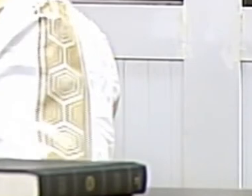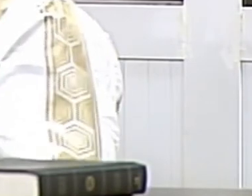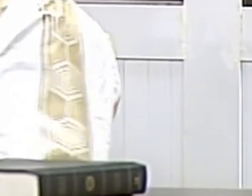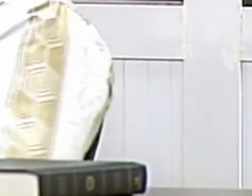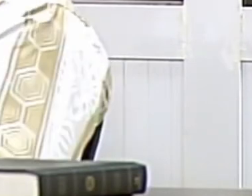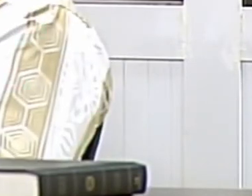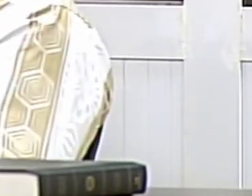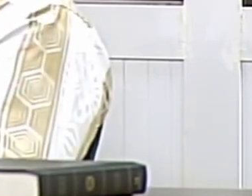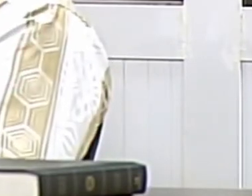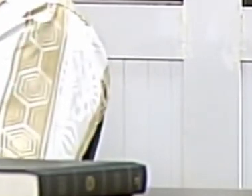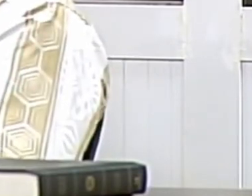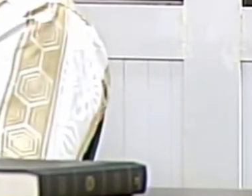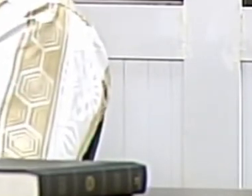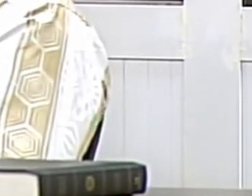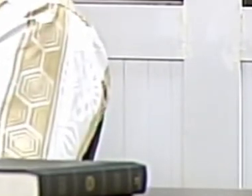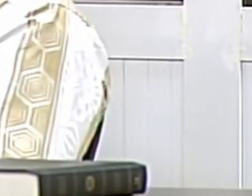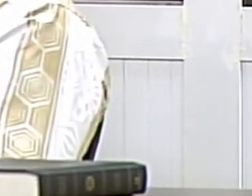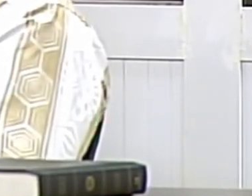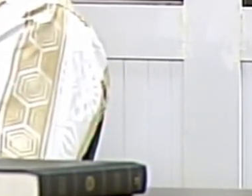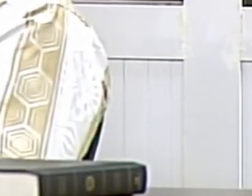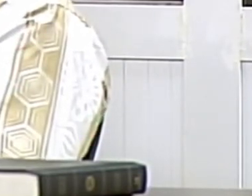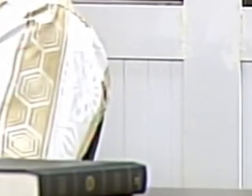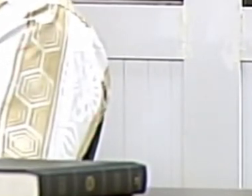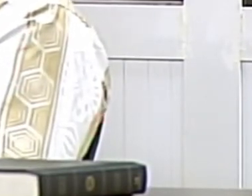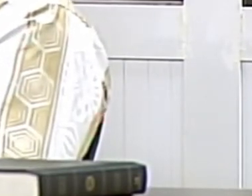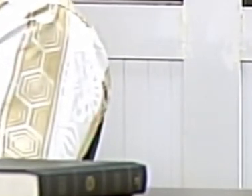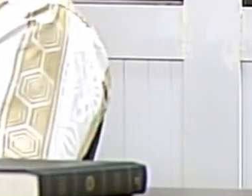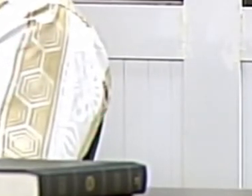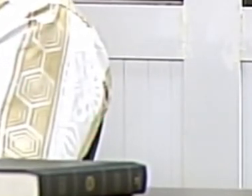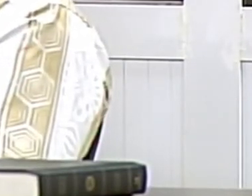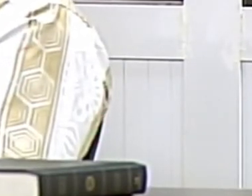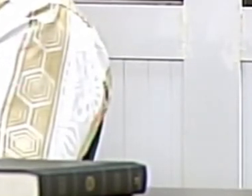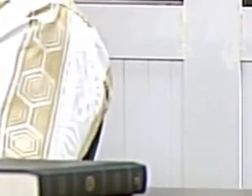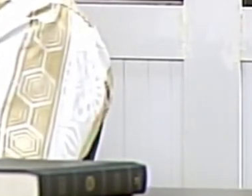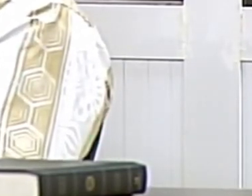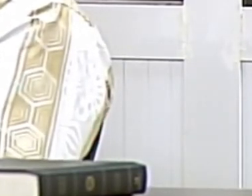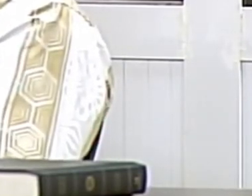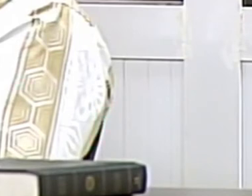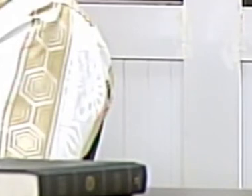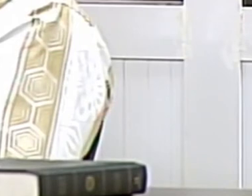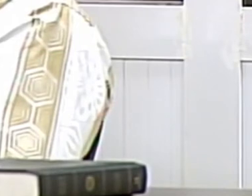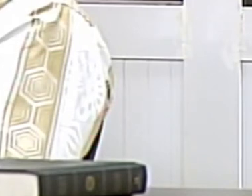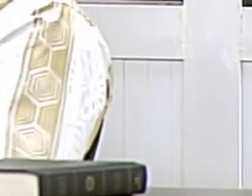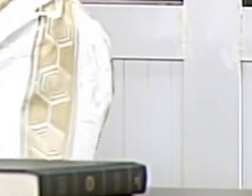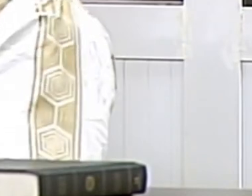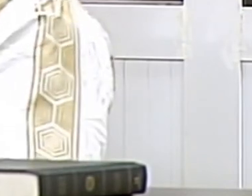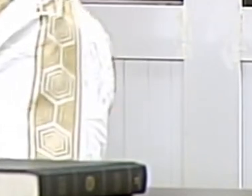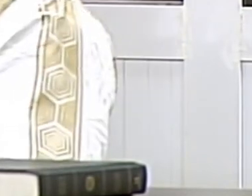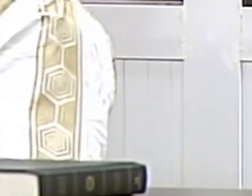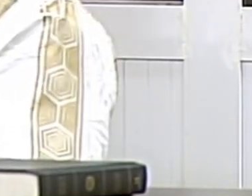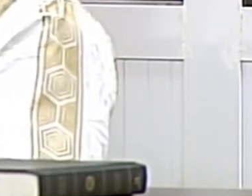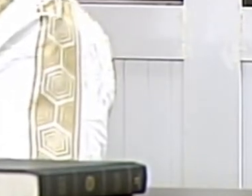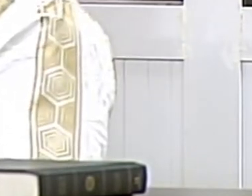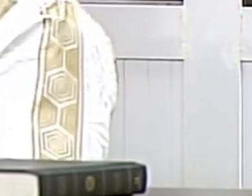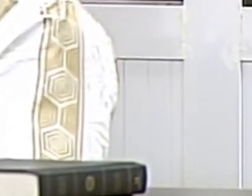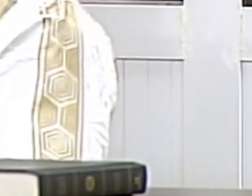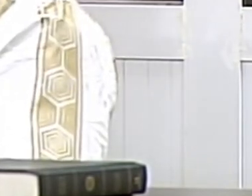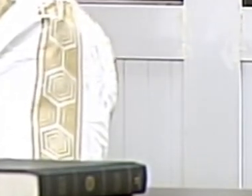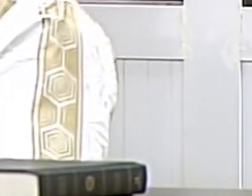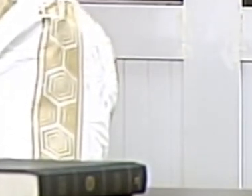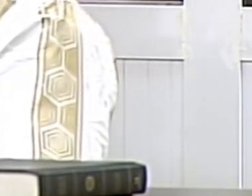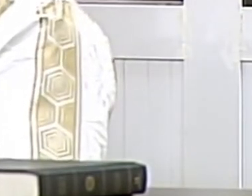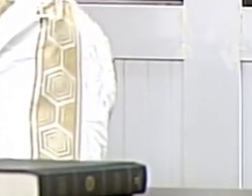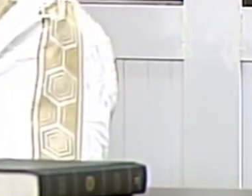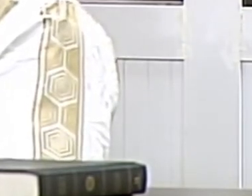ma mahama captain. In the Gambian Army. Ci Gambian Army bi. The workload in the army was not